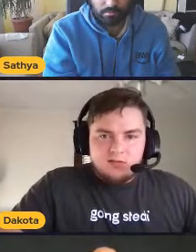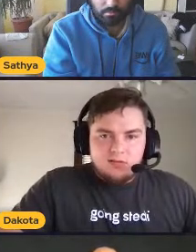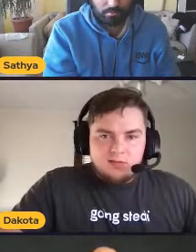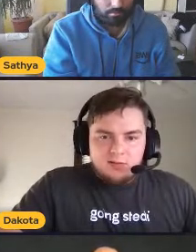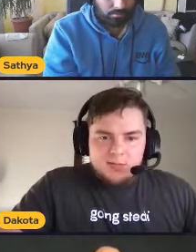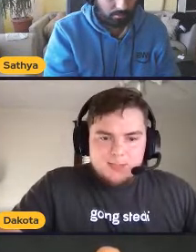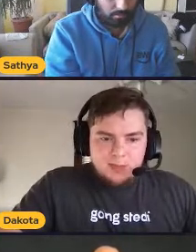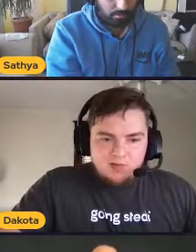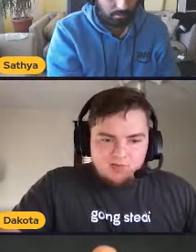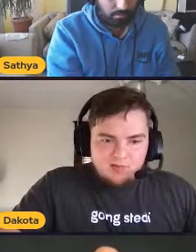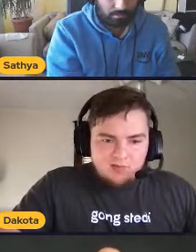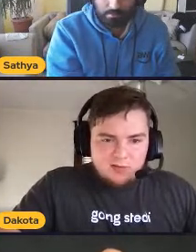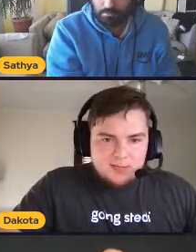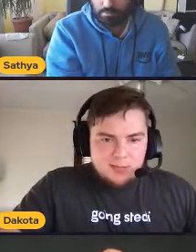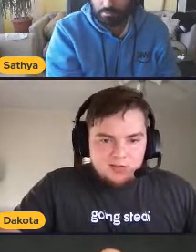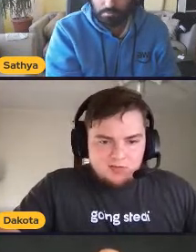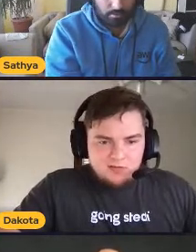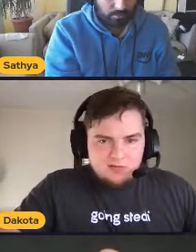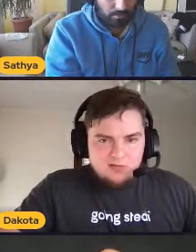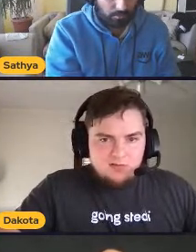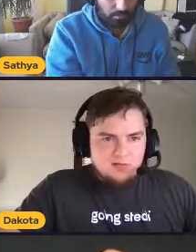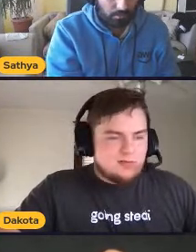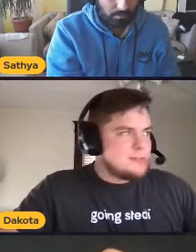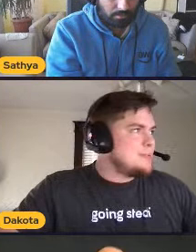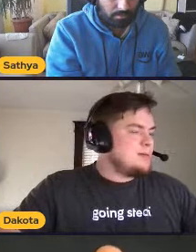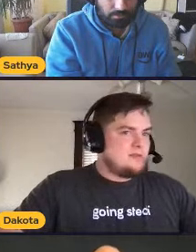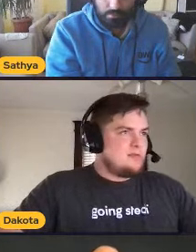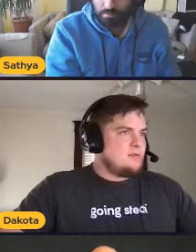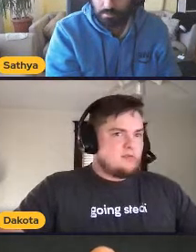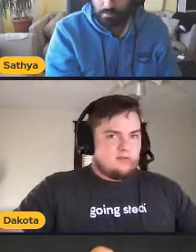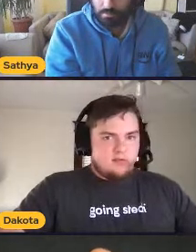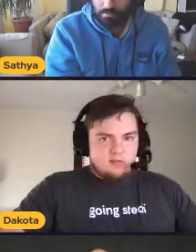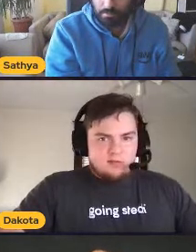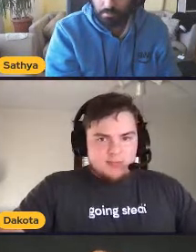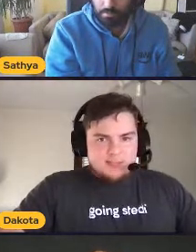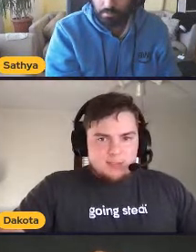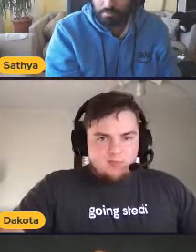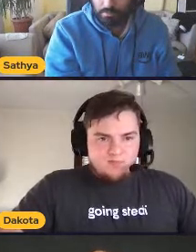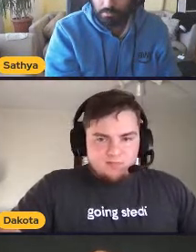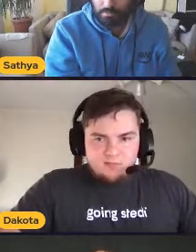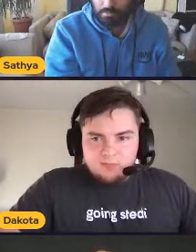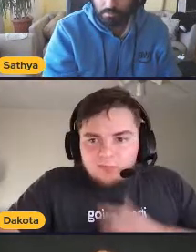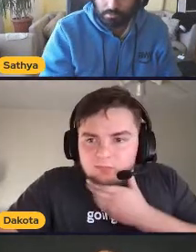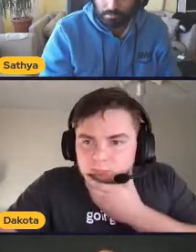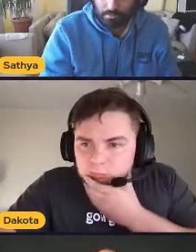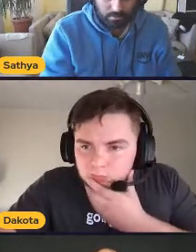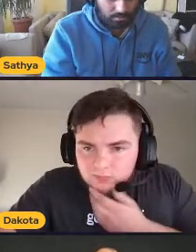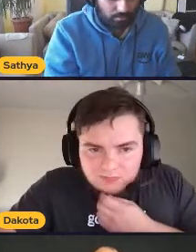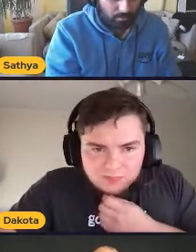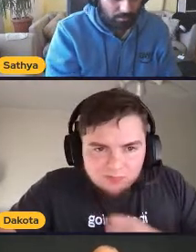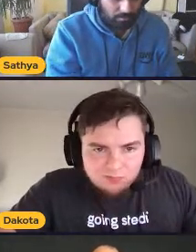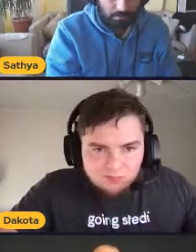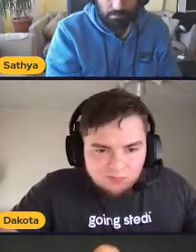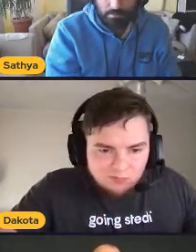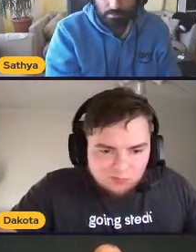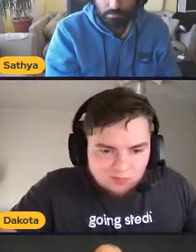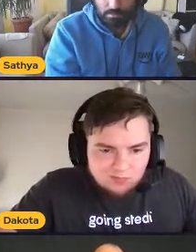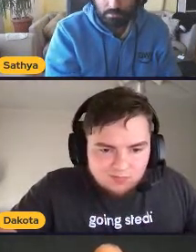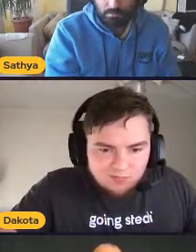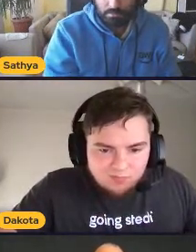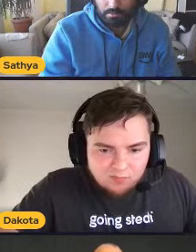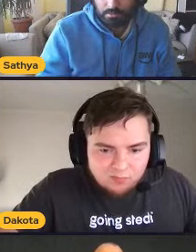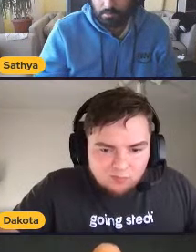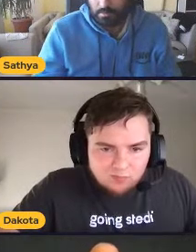out with his research. And I can tell you, as someone who's been using the CDK professionally for about a year now, what this is trying to solve is a